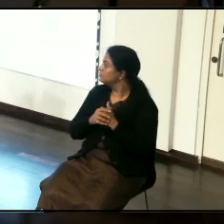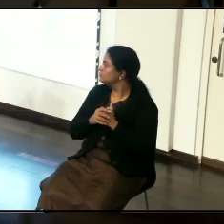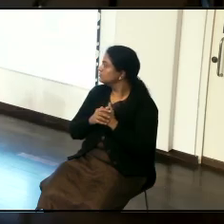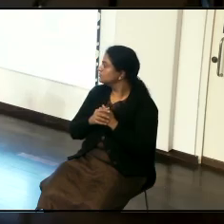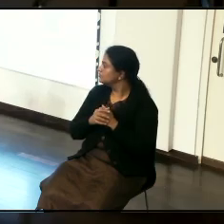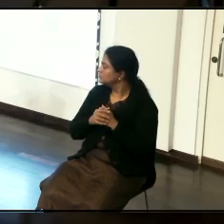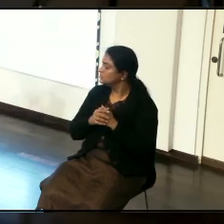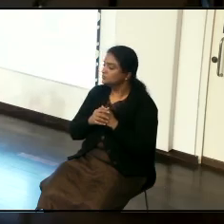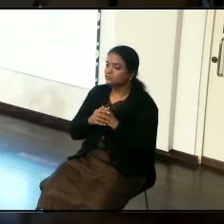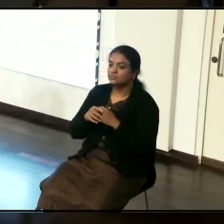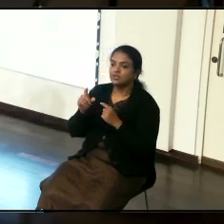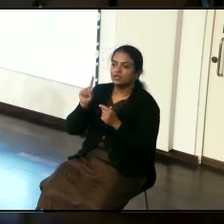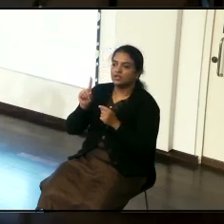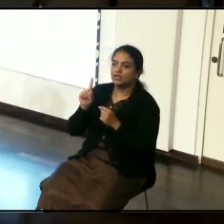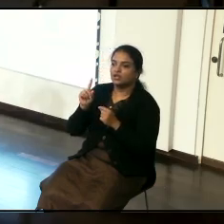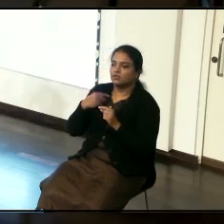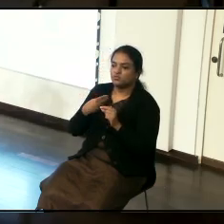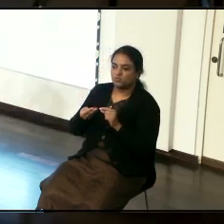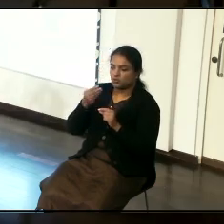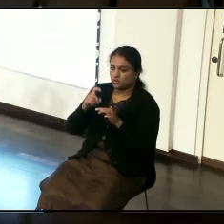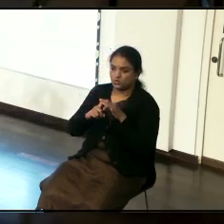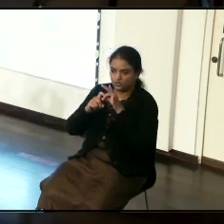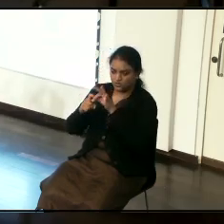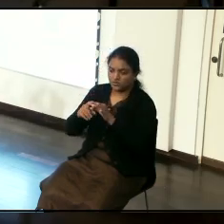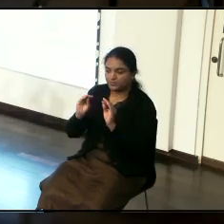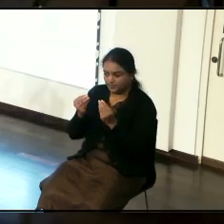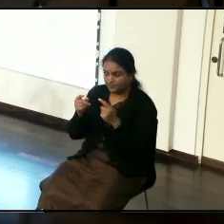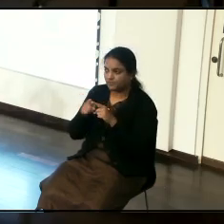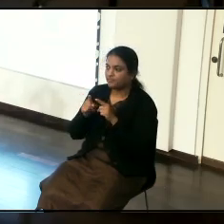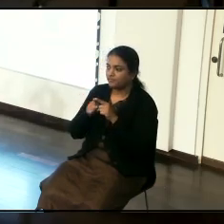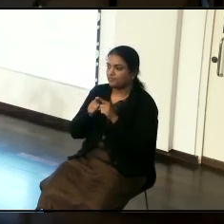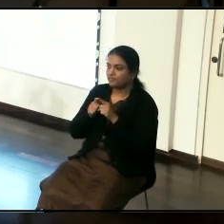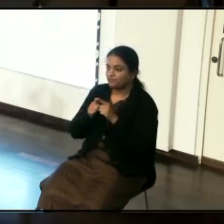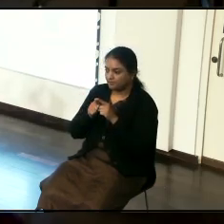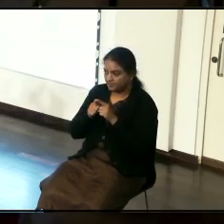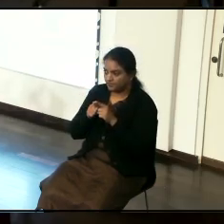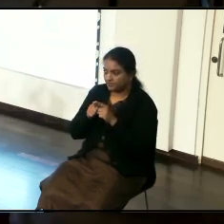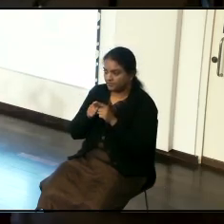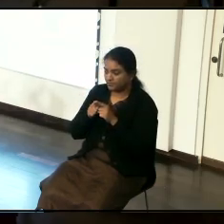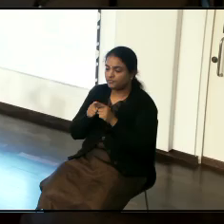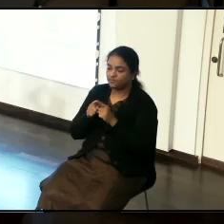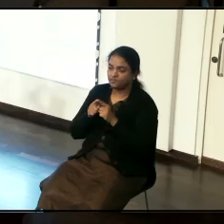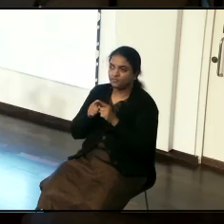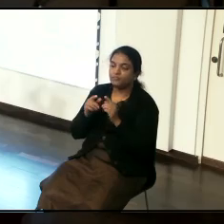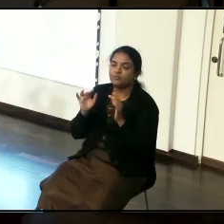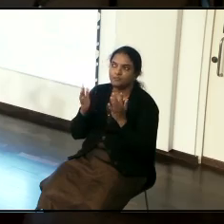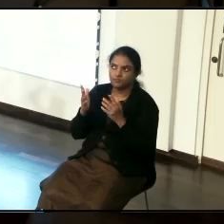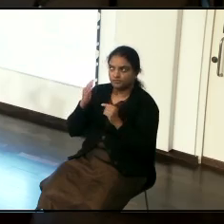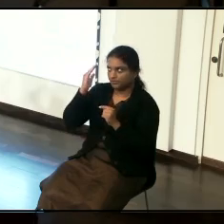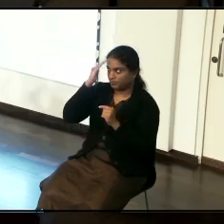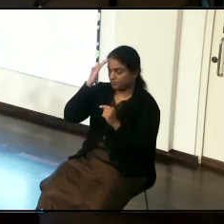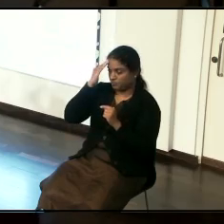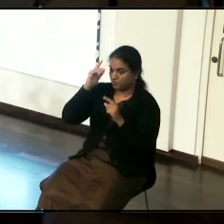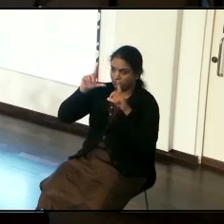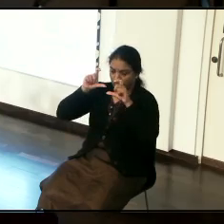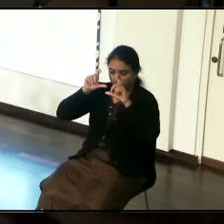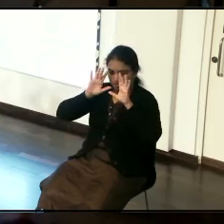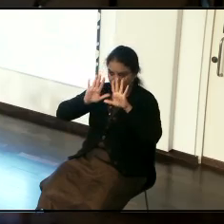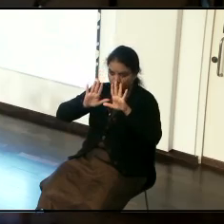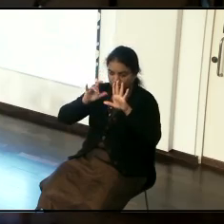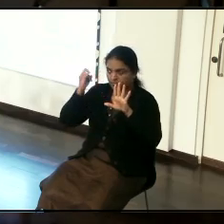one step deeper. Like, okay, you have the photographs, you have the idea of the book, then what? How did